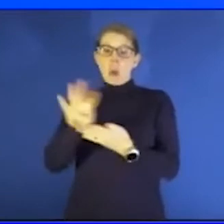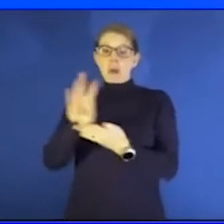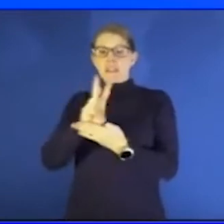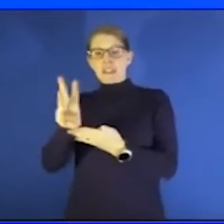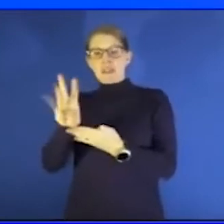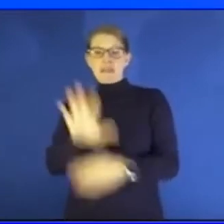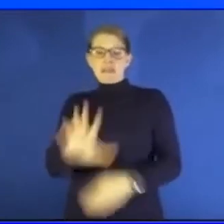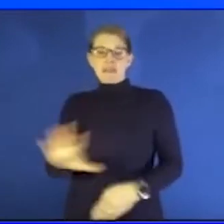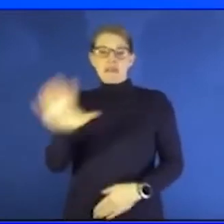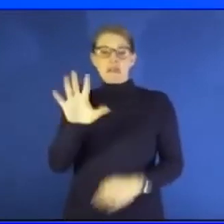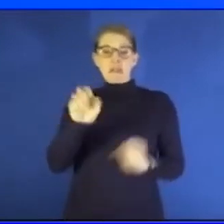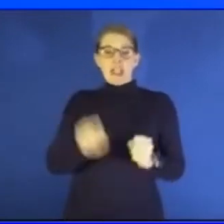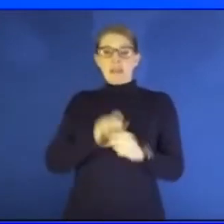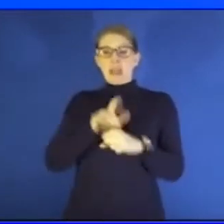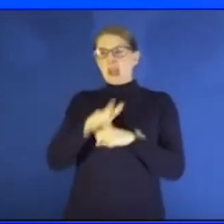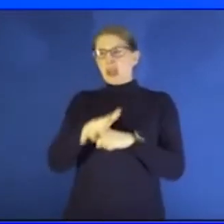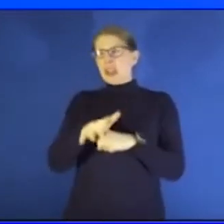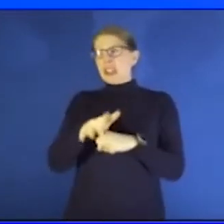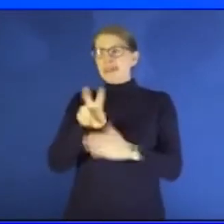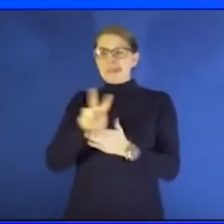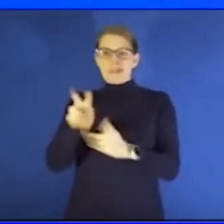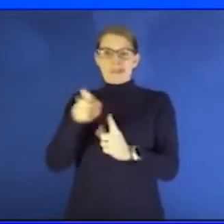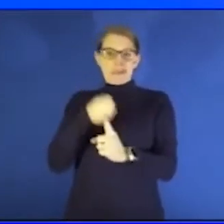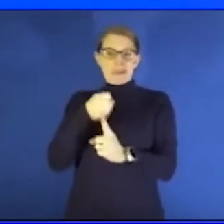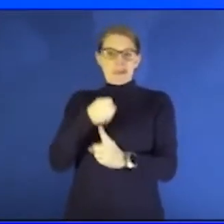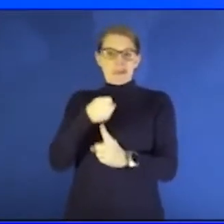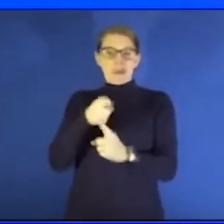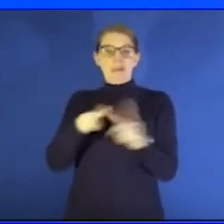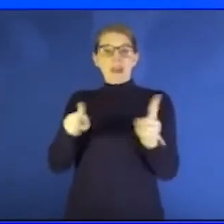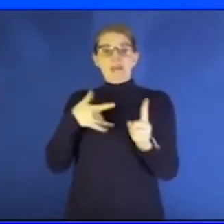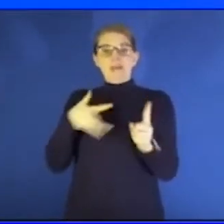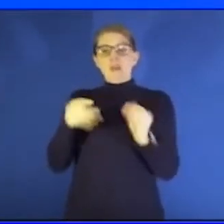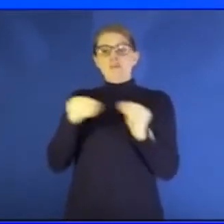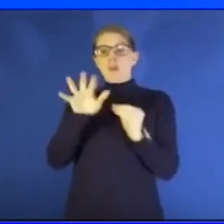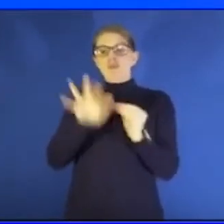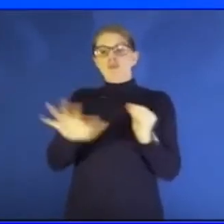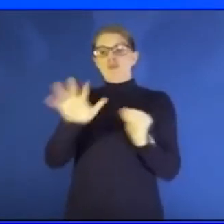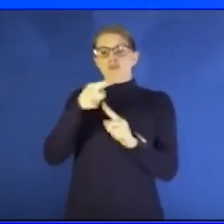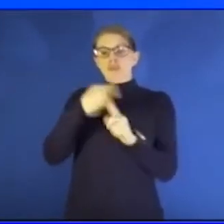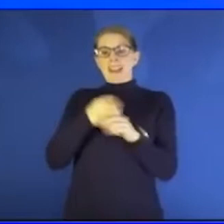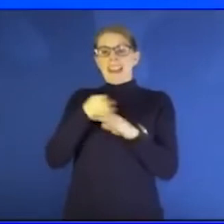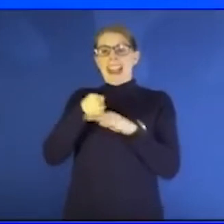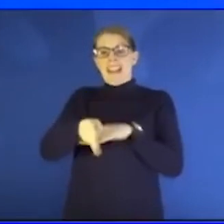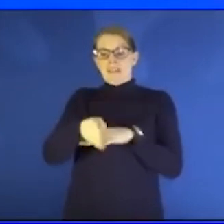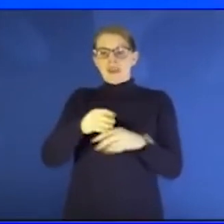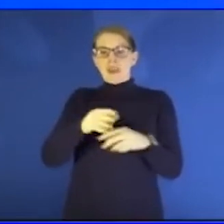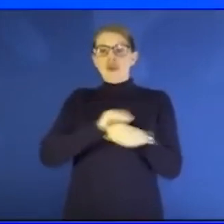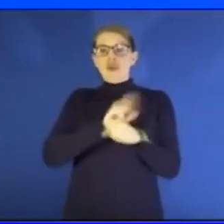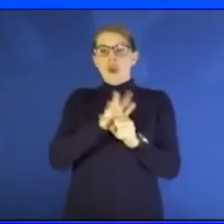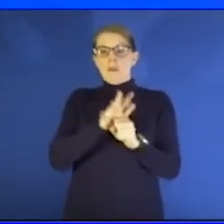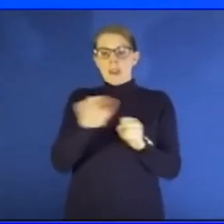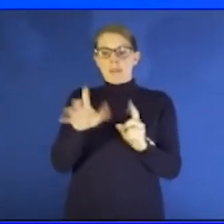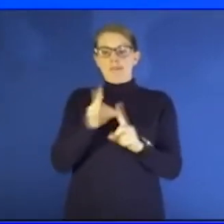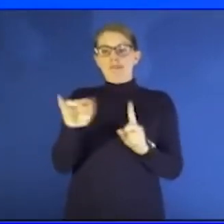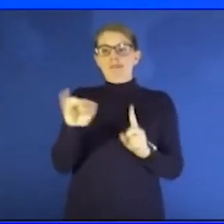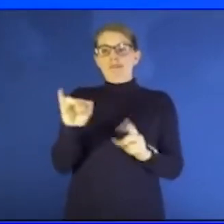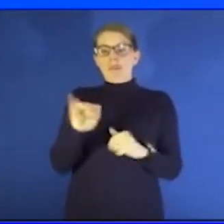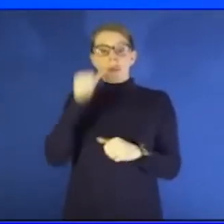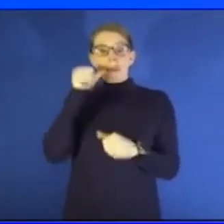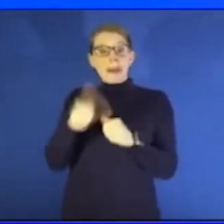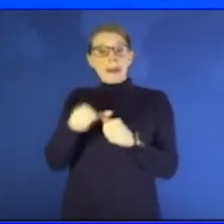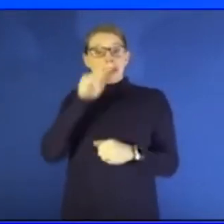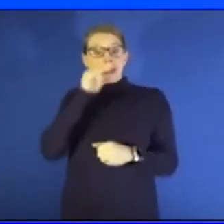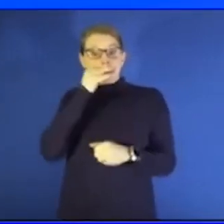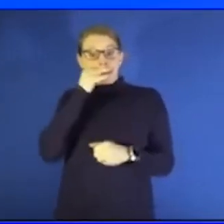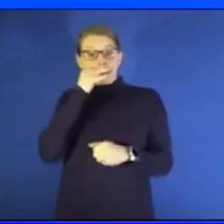early as a couple weeks, but typically it's more around a month after the COVID infection. And remember that the kid's COVID infection may